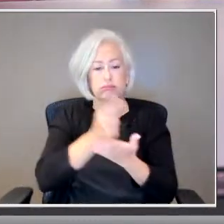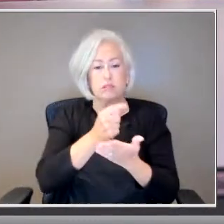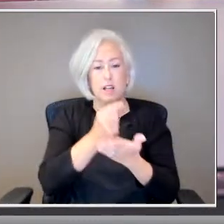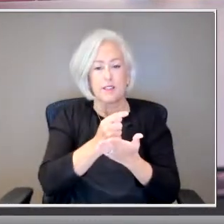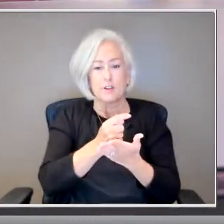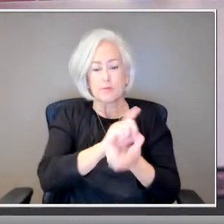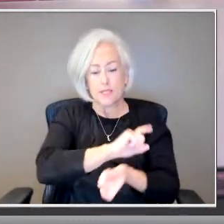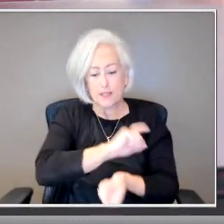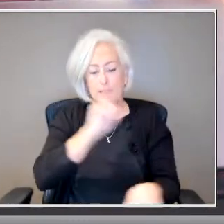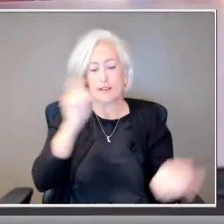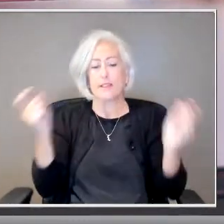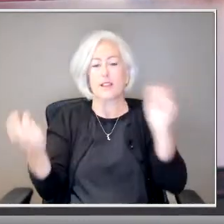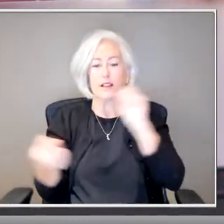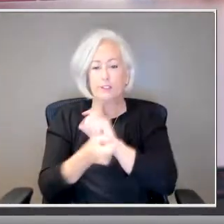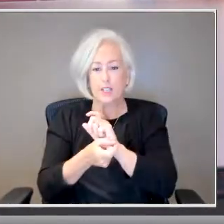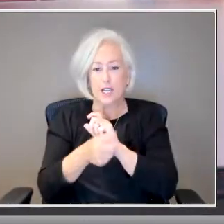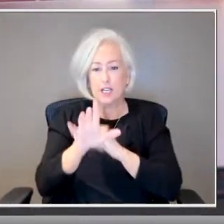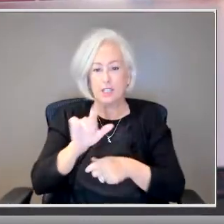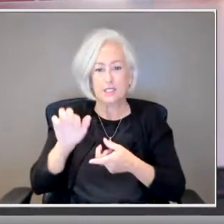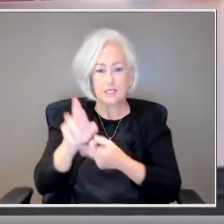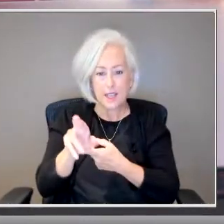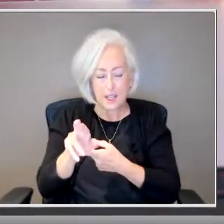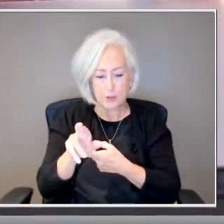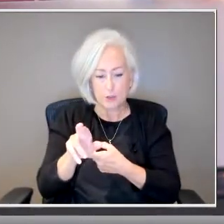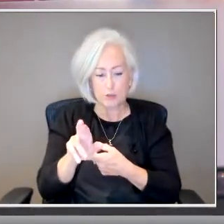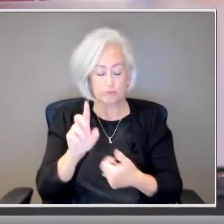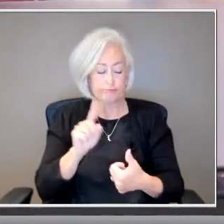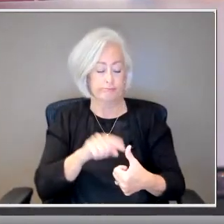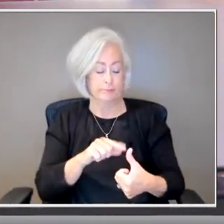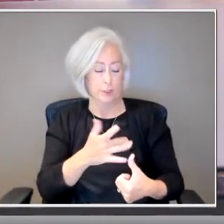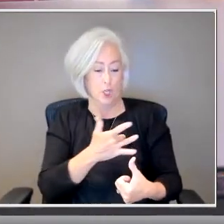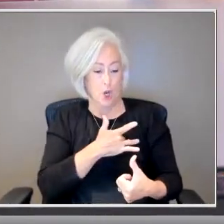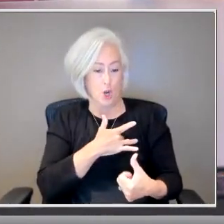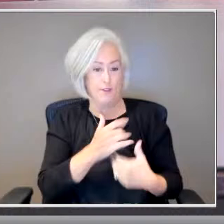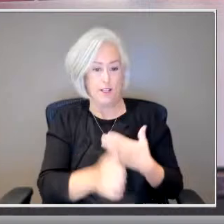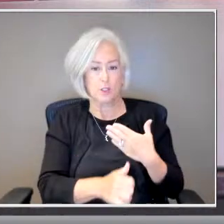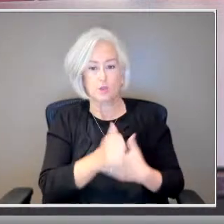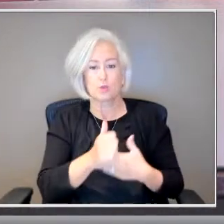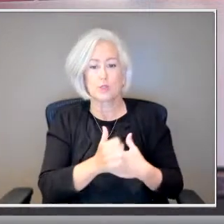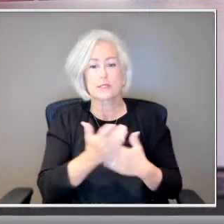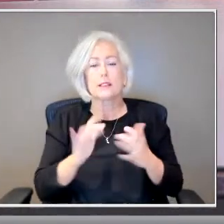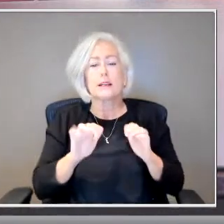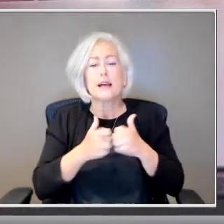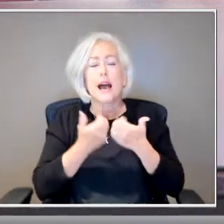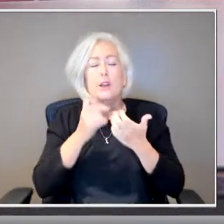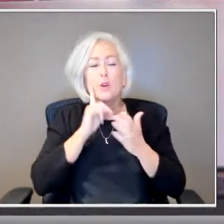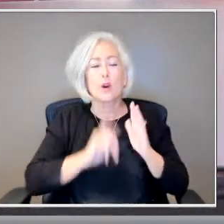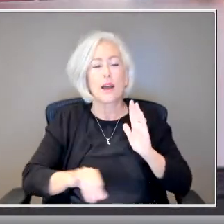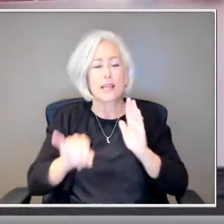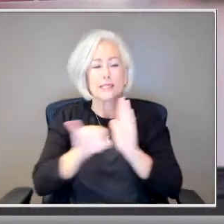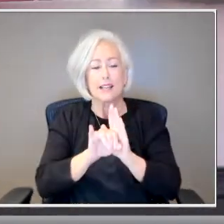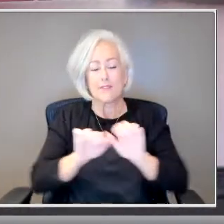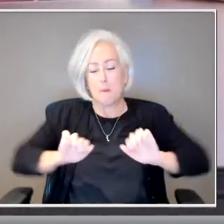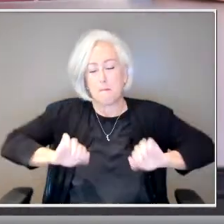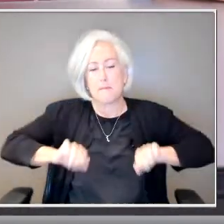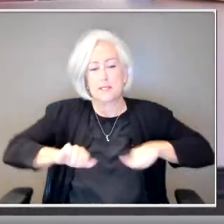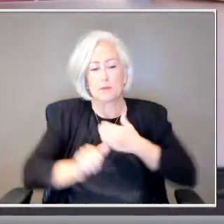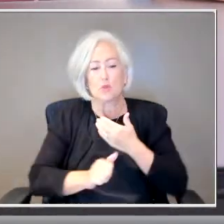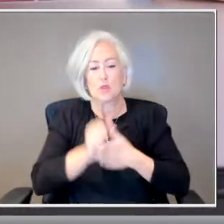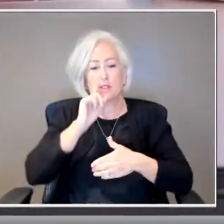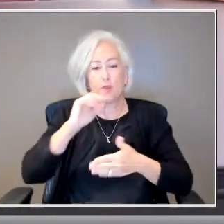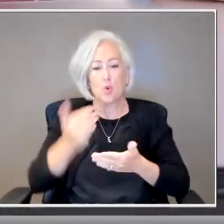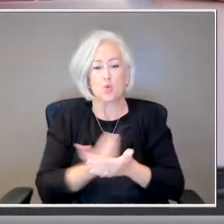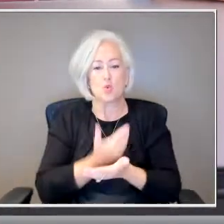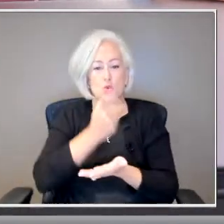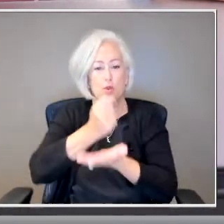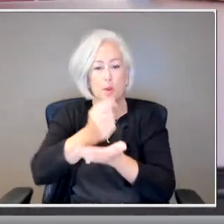of many cancers. Those can also come with cardiovascular risks. How do you identify possible risks for these new therapies? Well,